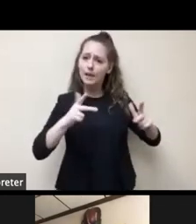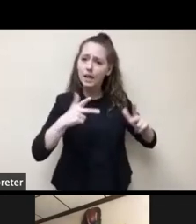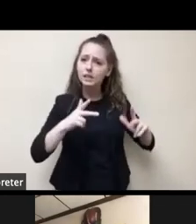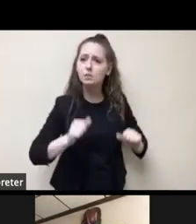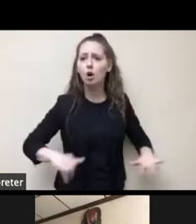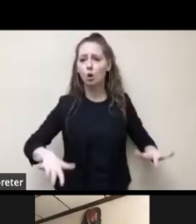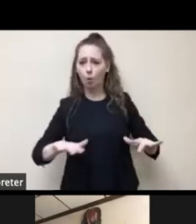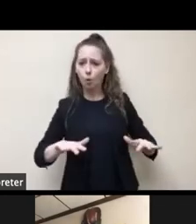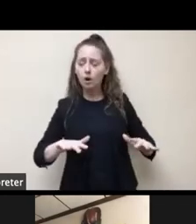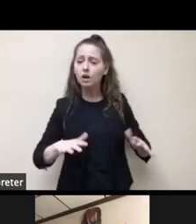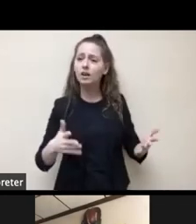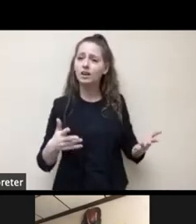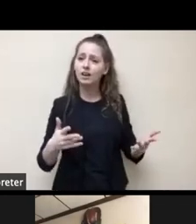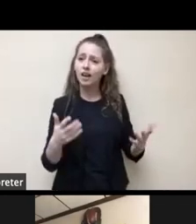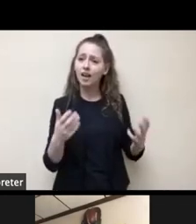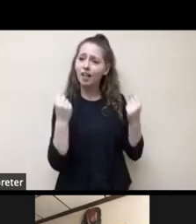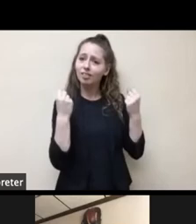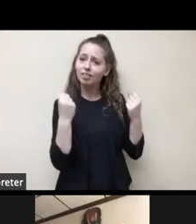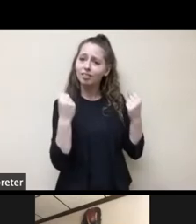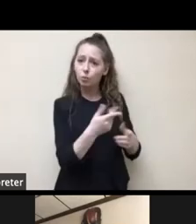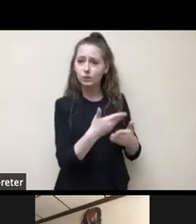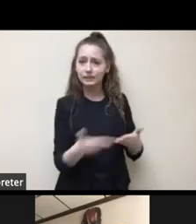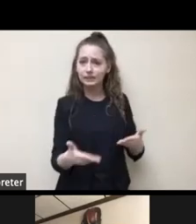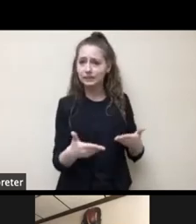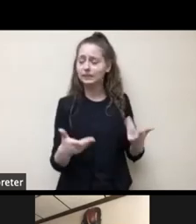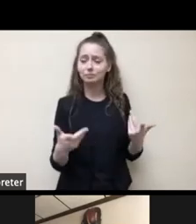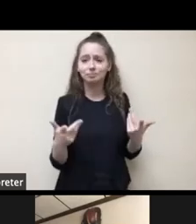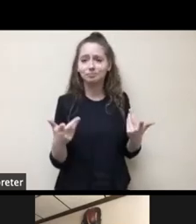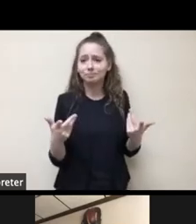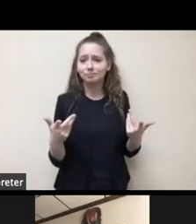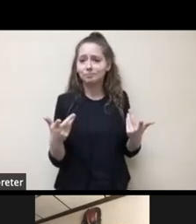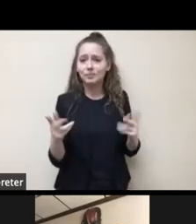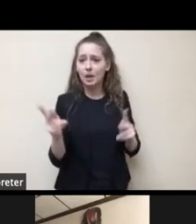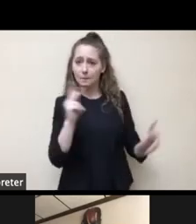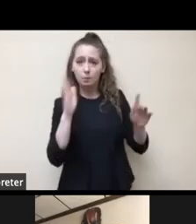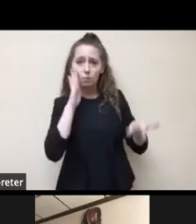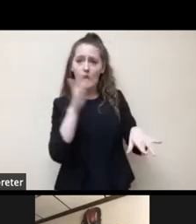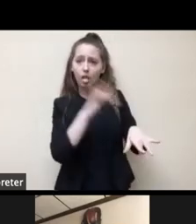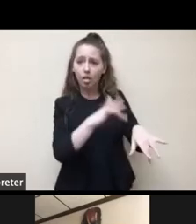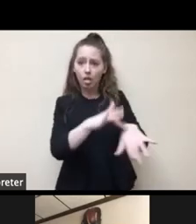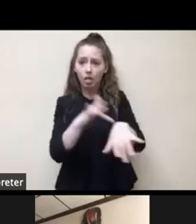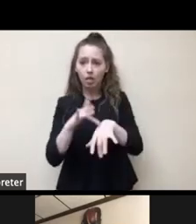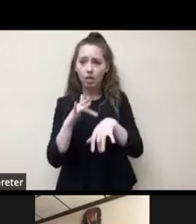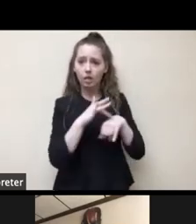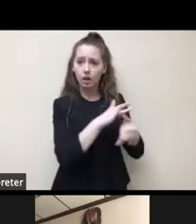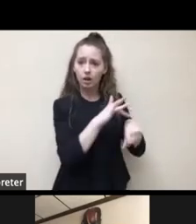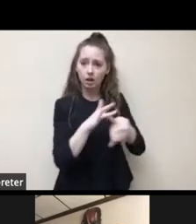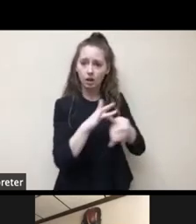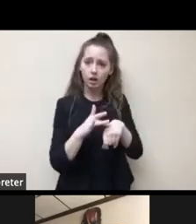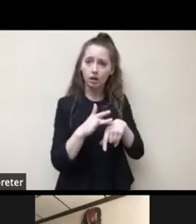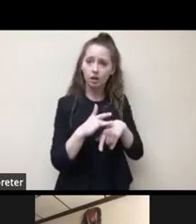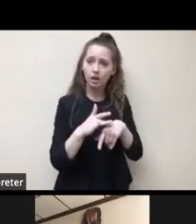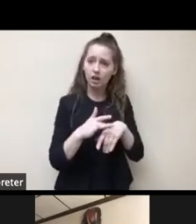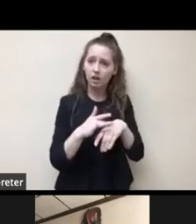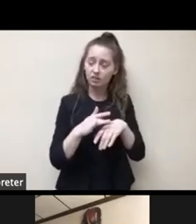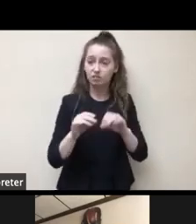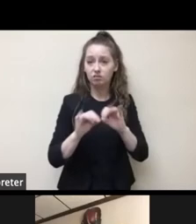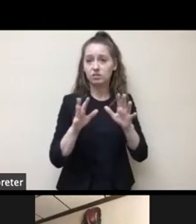that people are going to touch and obviously can transfer, the germs